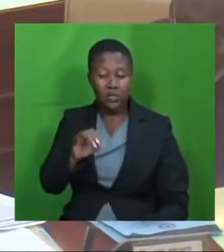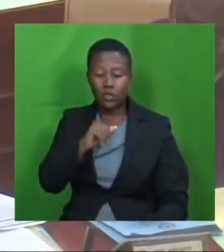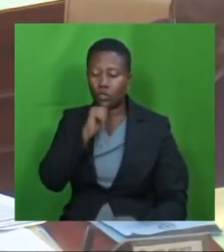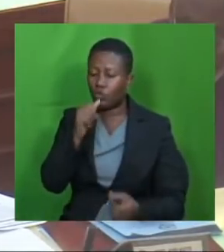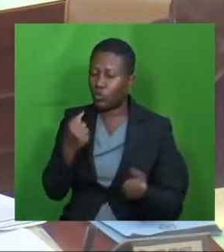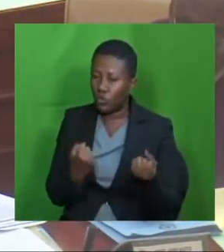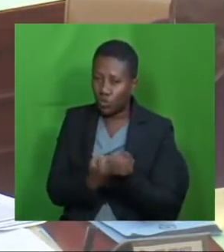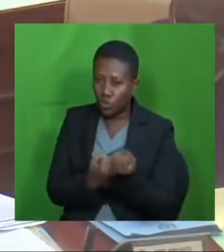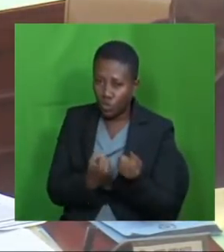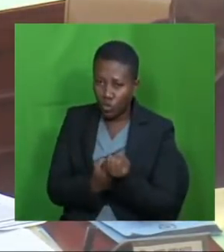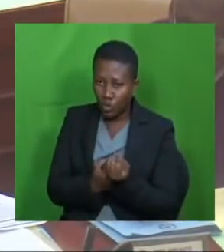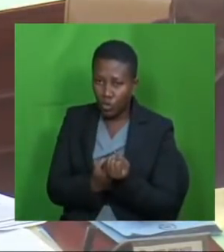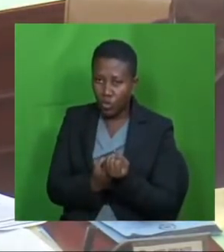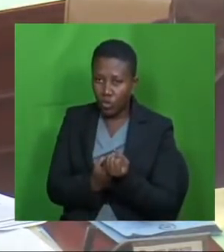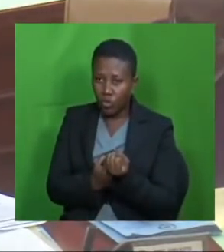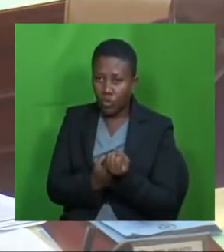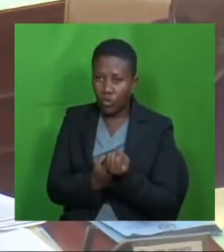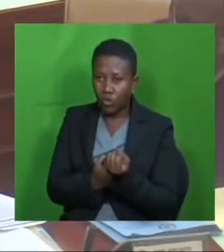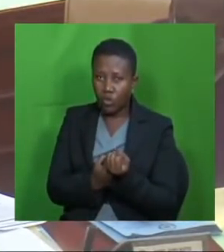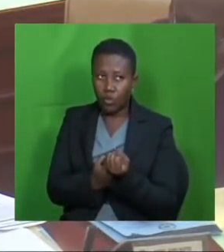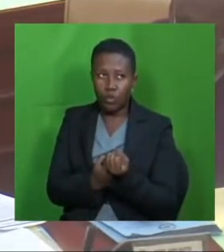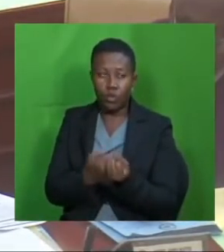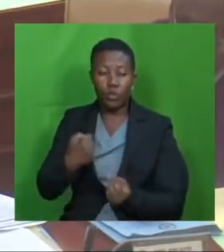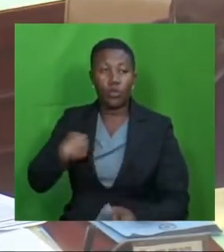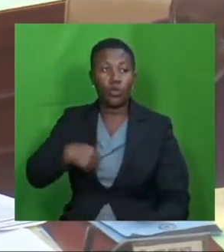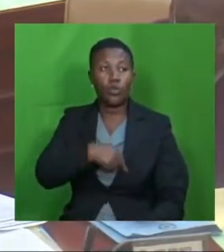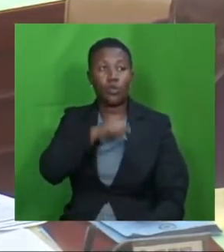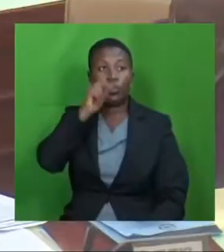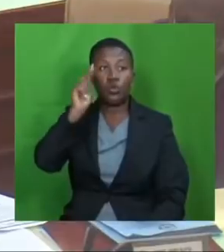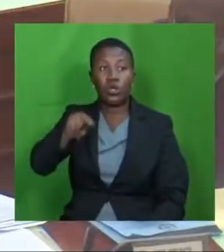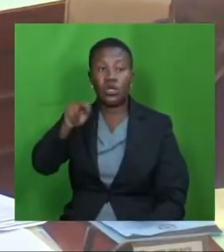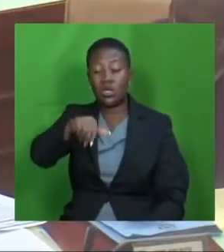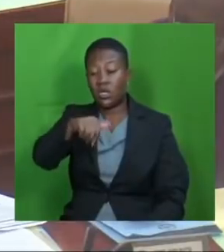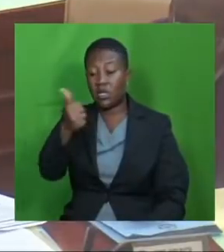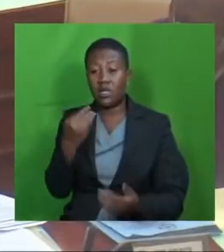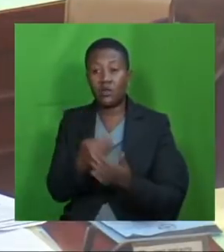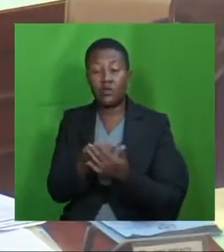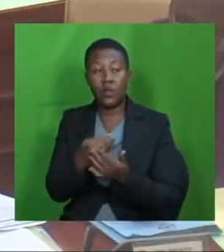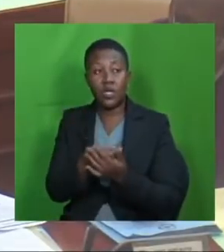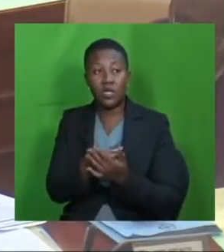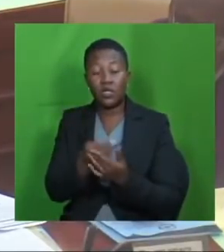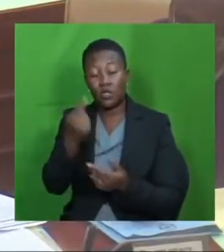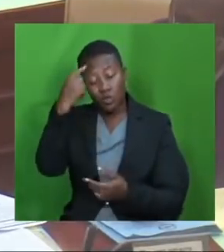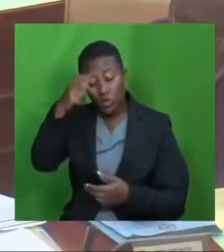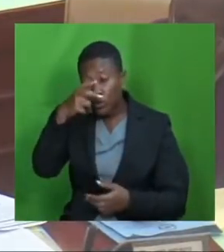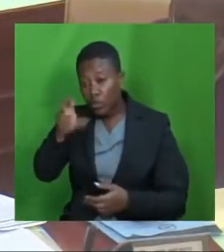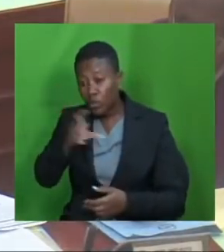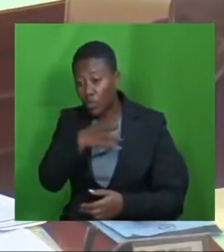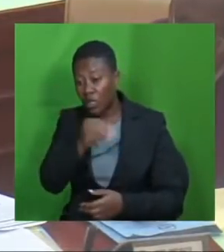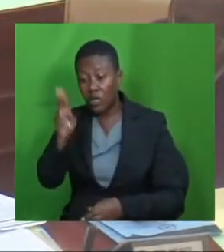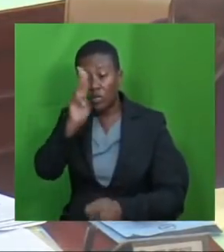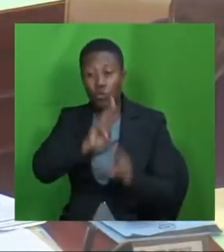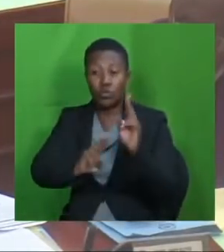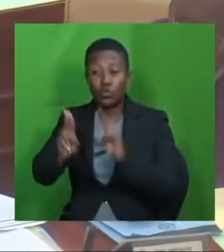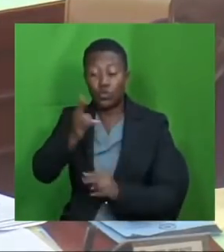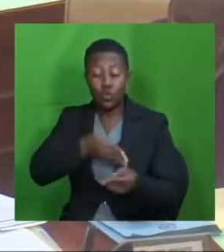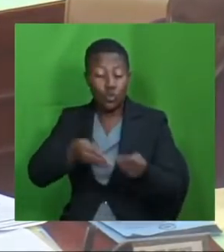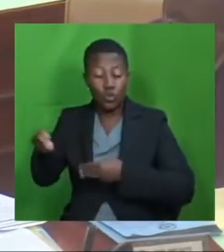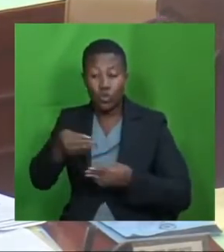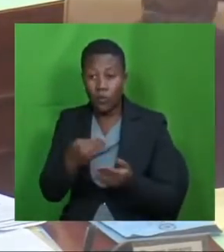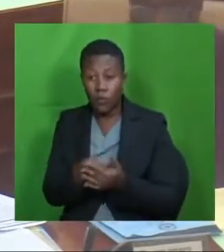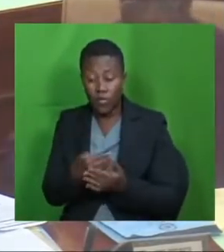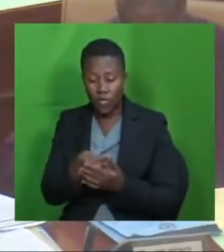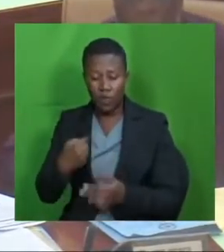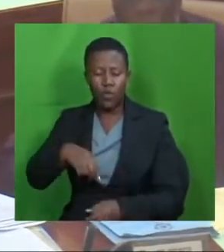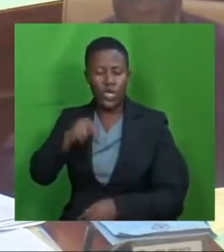any vehicle for Chop Chop to go and collect e-levy. The telecos are already taking it. You only need to